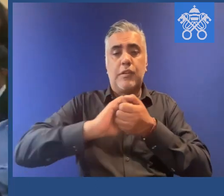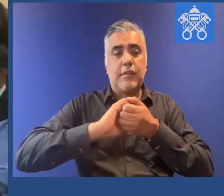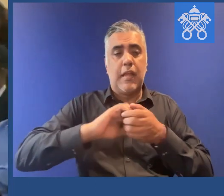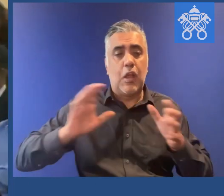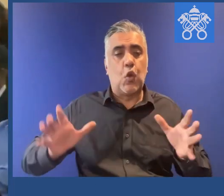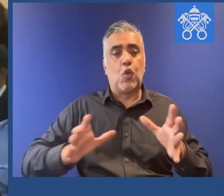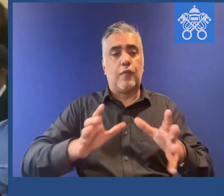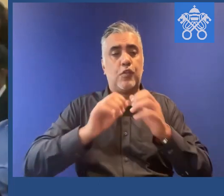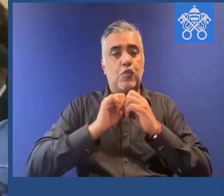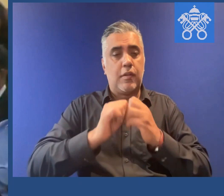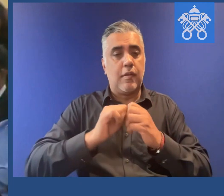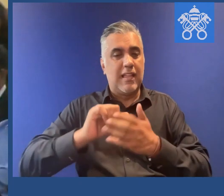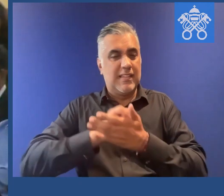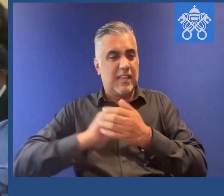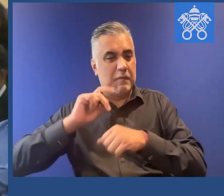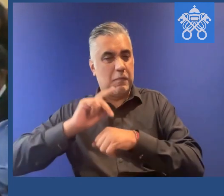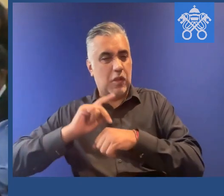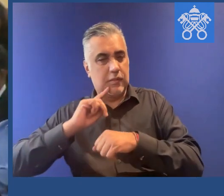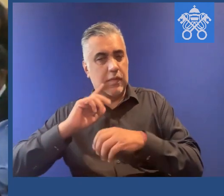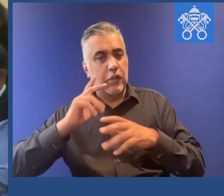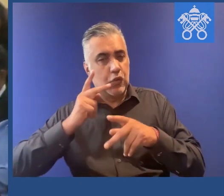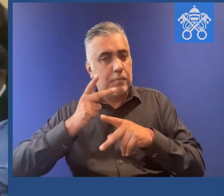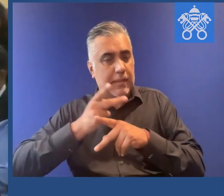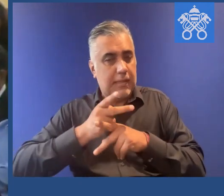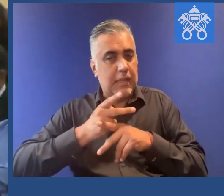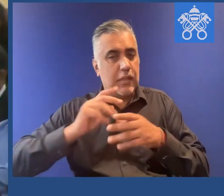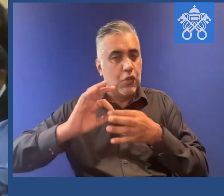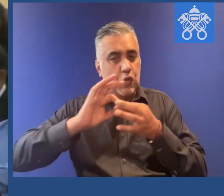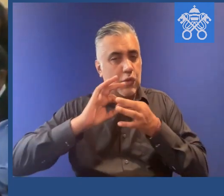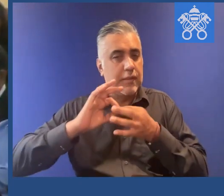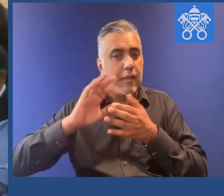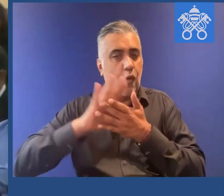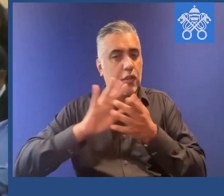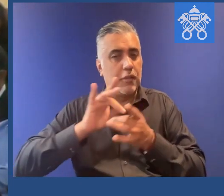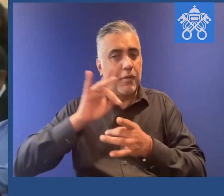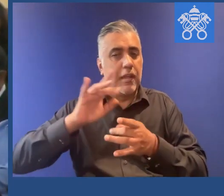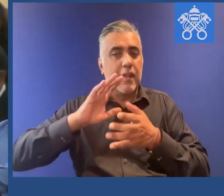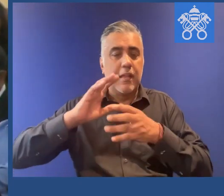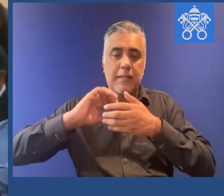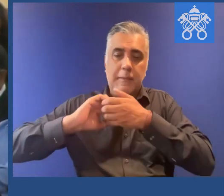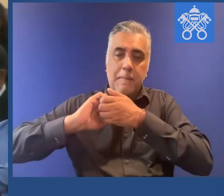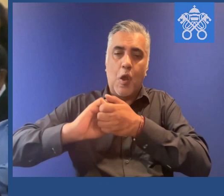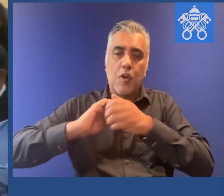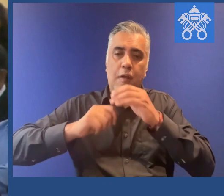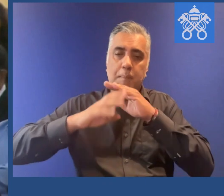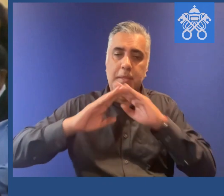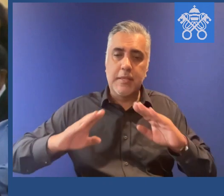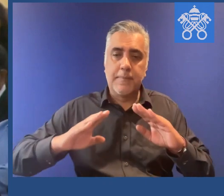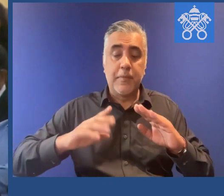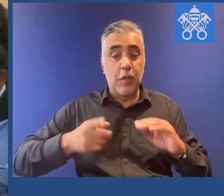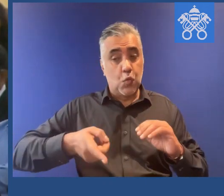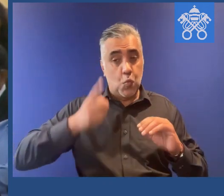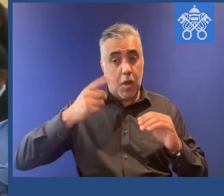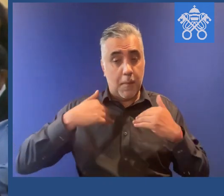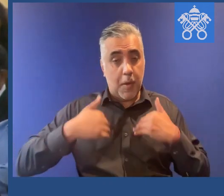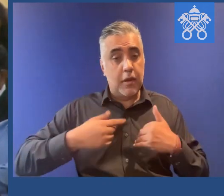together, or as St. Paul says, to maintain the unity of the Spirit in the bond of peace. There is one